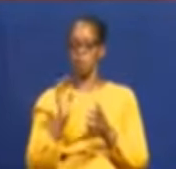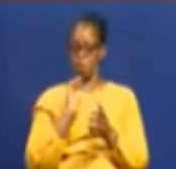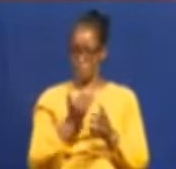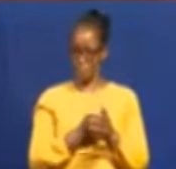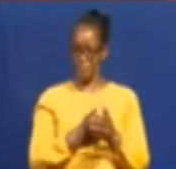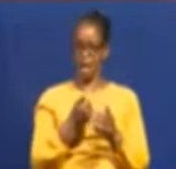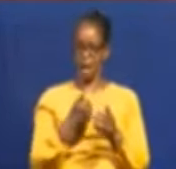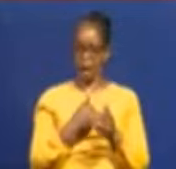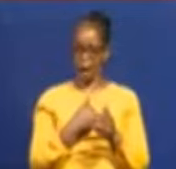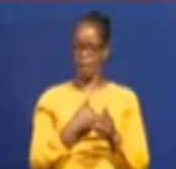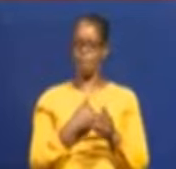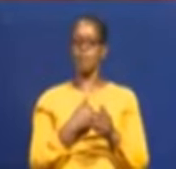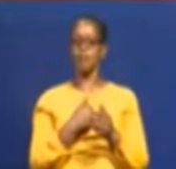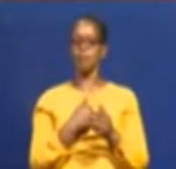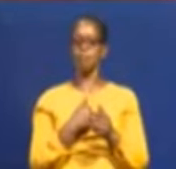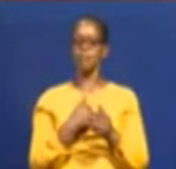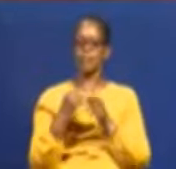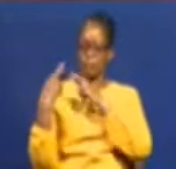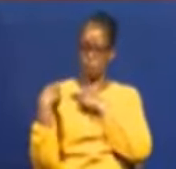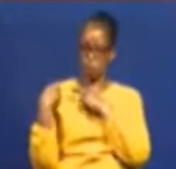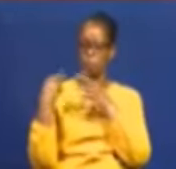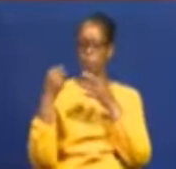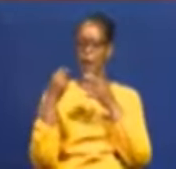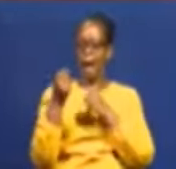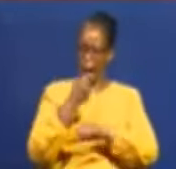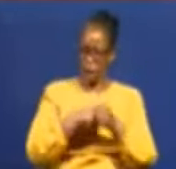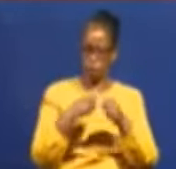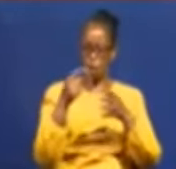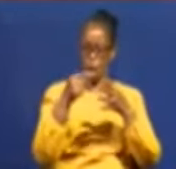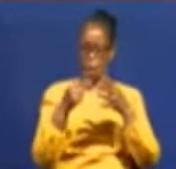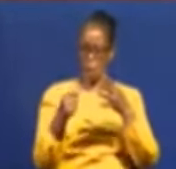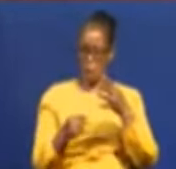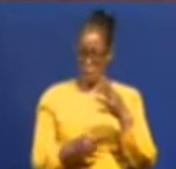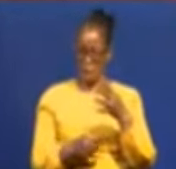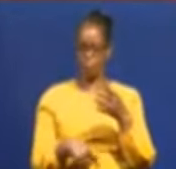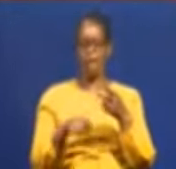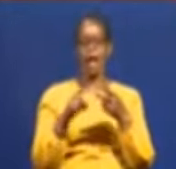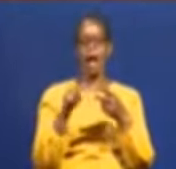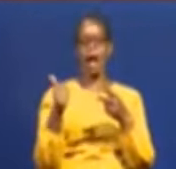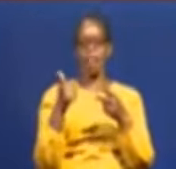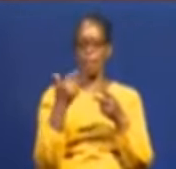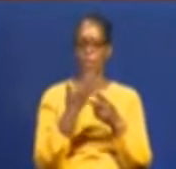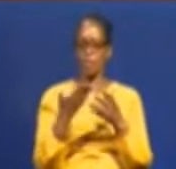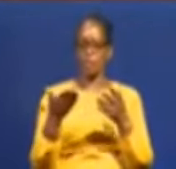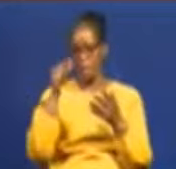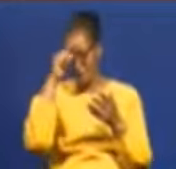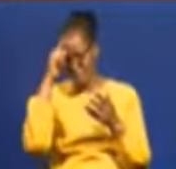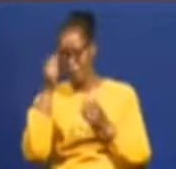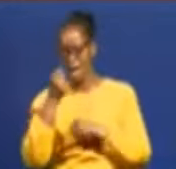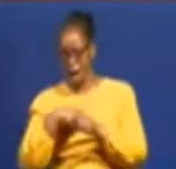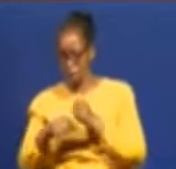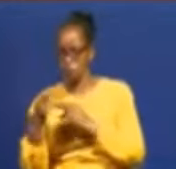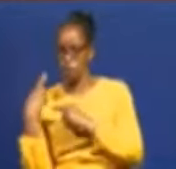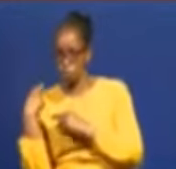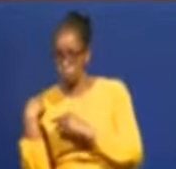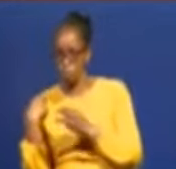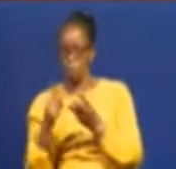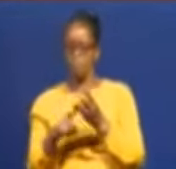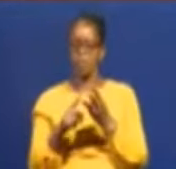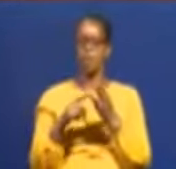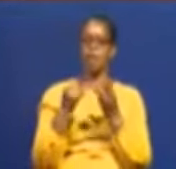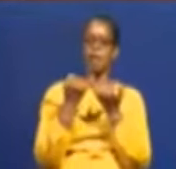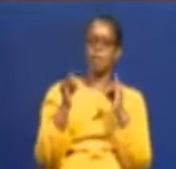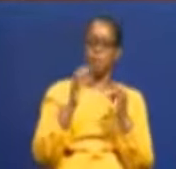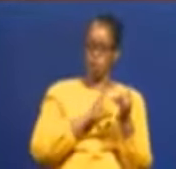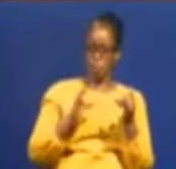and things that government was supposed to do, independent commissions were supposed to do, and even